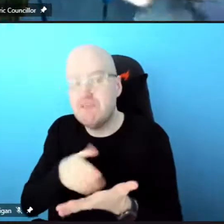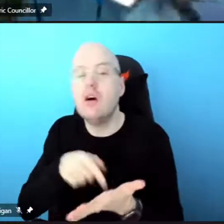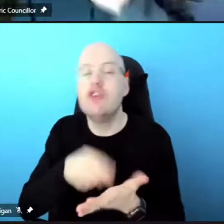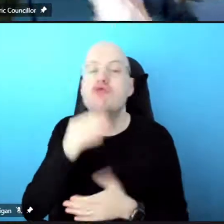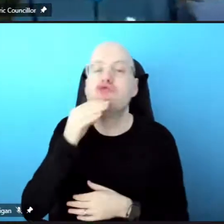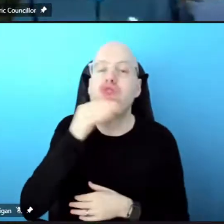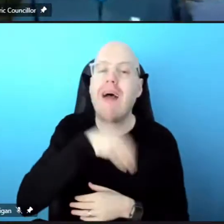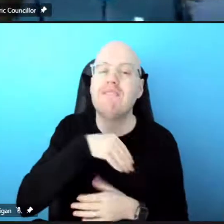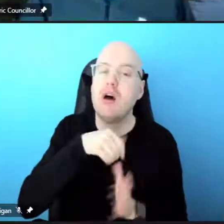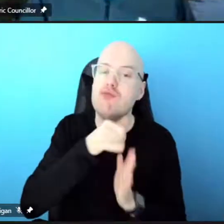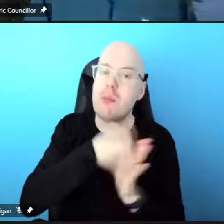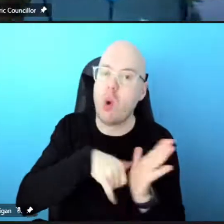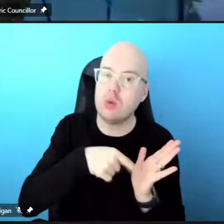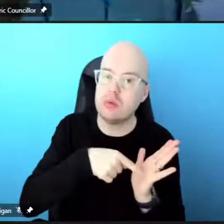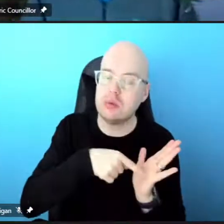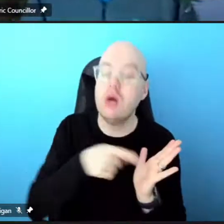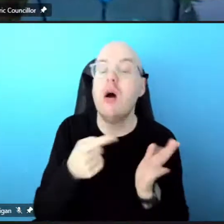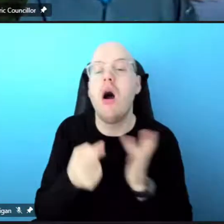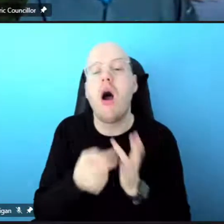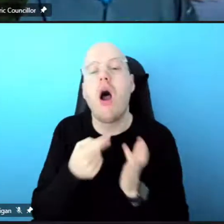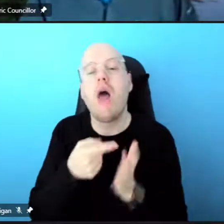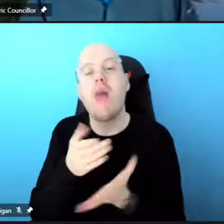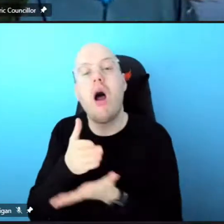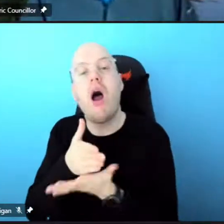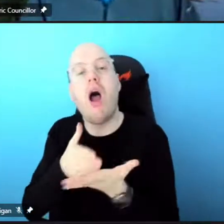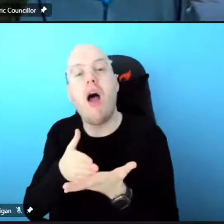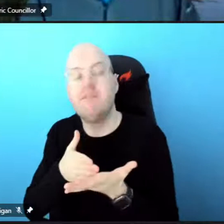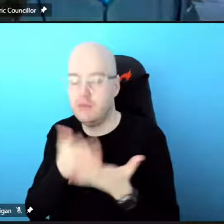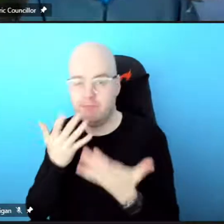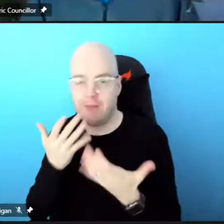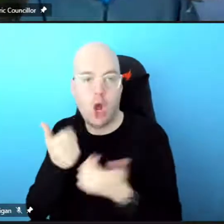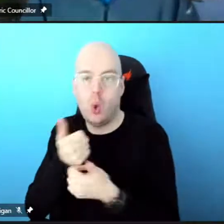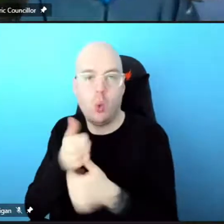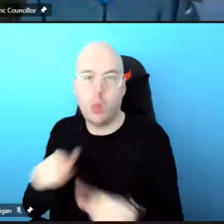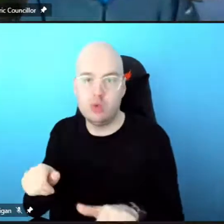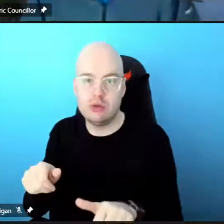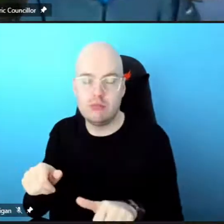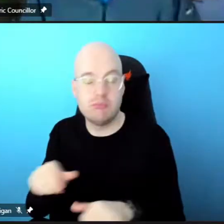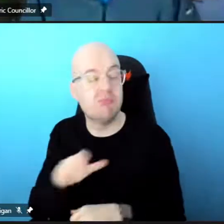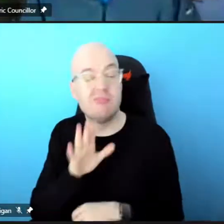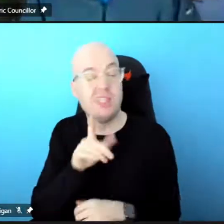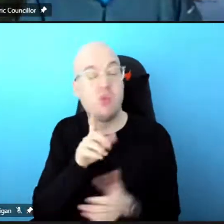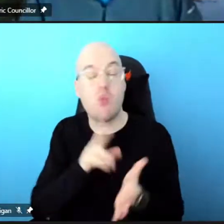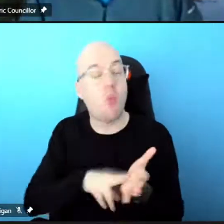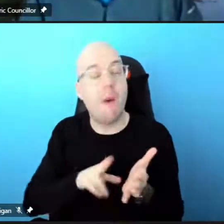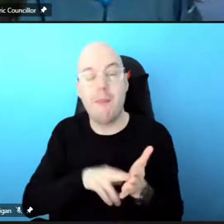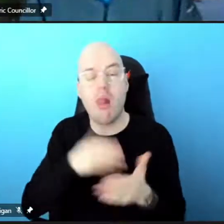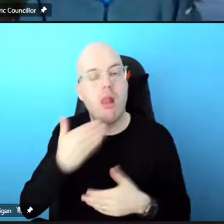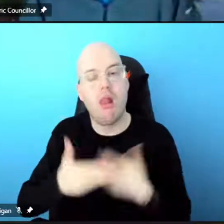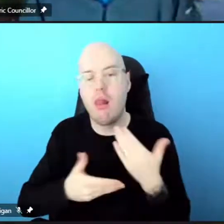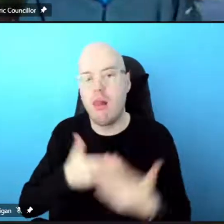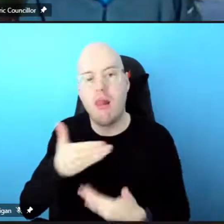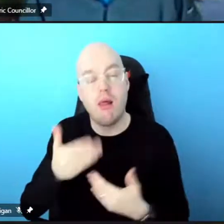to take through to a conclusion. Again, that tends to be the normal pattern, and that most work is ongoing and we try to